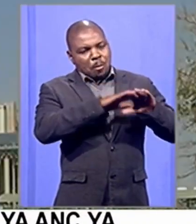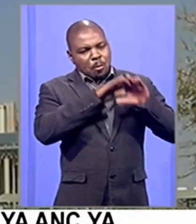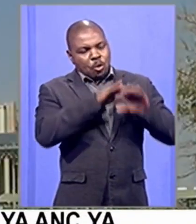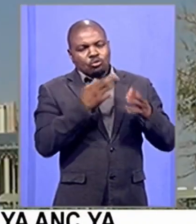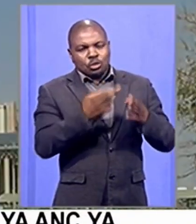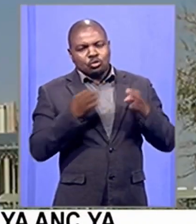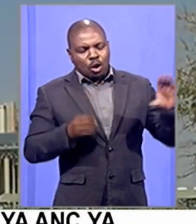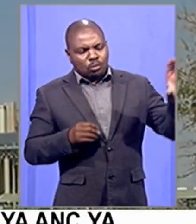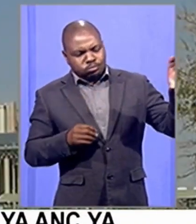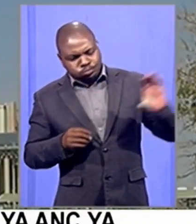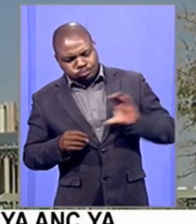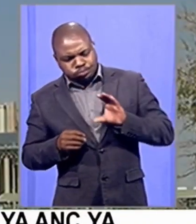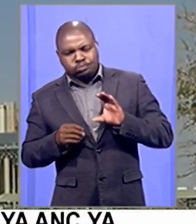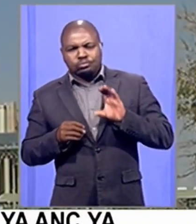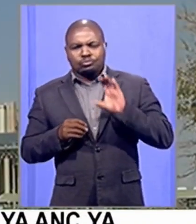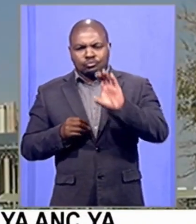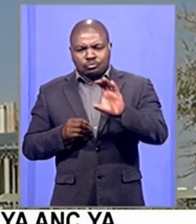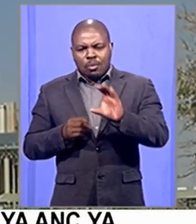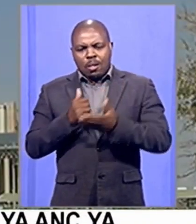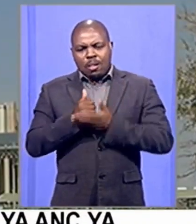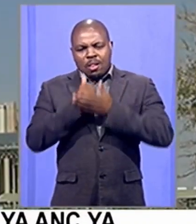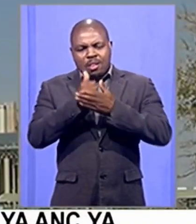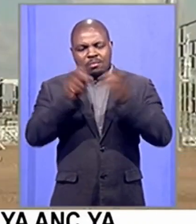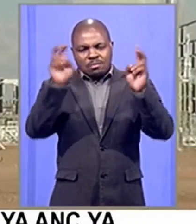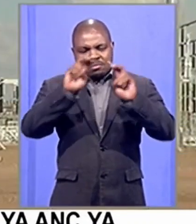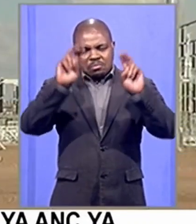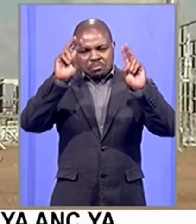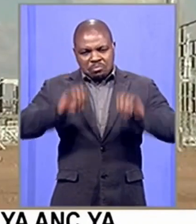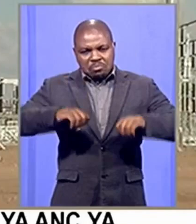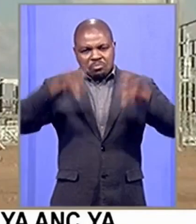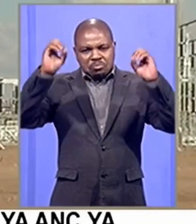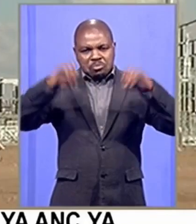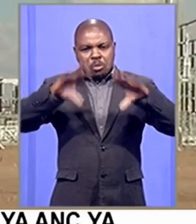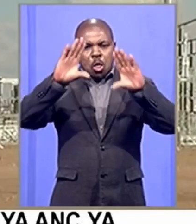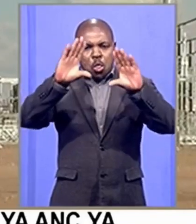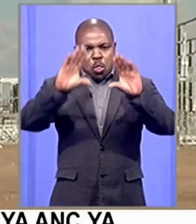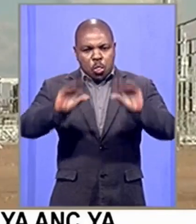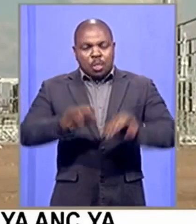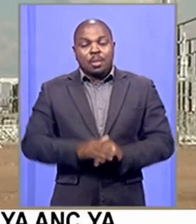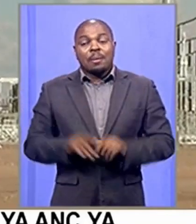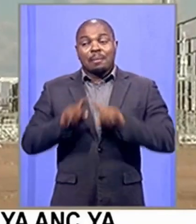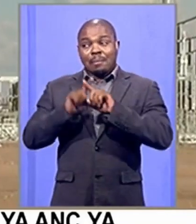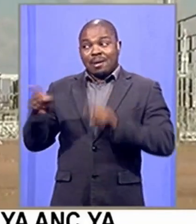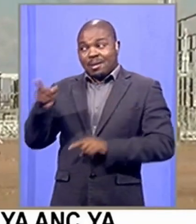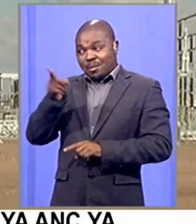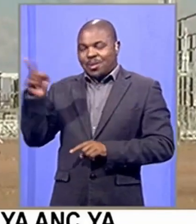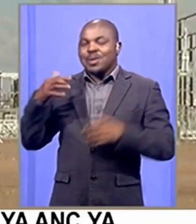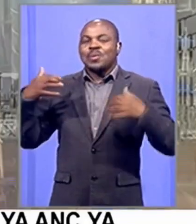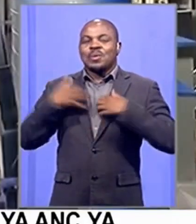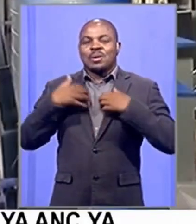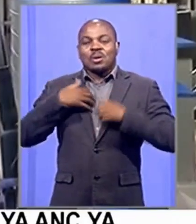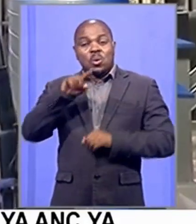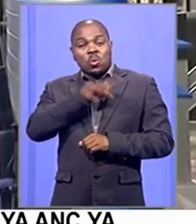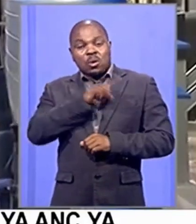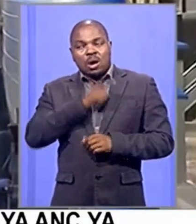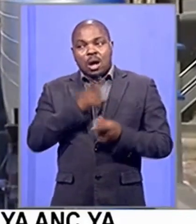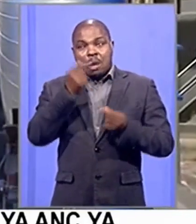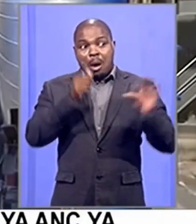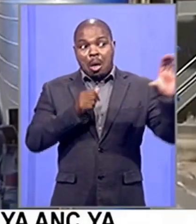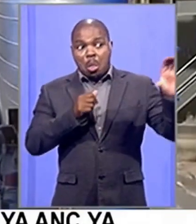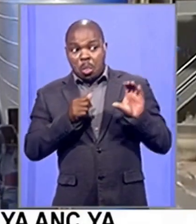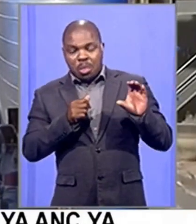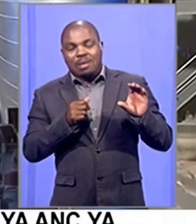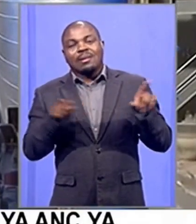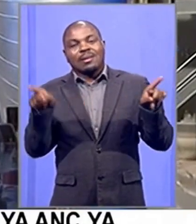le ditlabakelo go fokotša ditiragalo tša kgaotšo ya mohlagase. E fela ba tshwenya ke kgonagalo ya ditiragalo tšeo di atilego tša